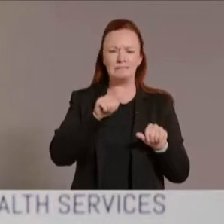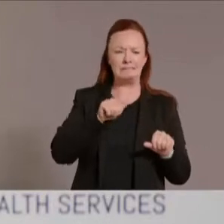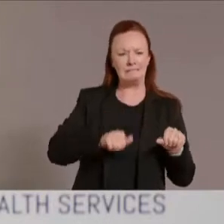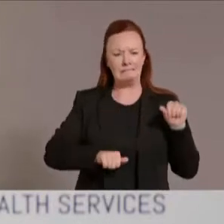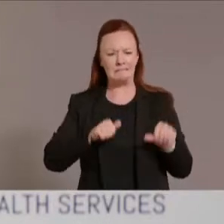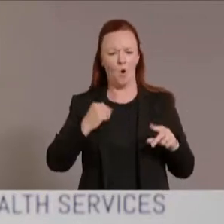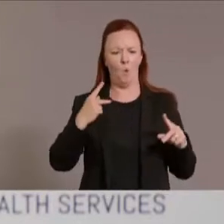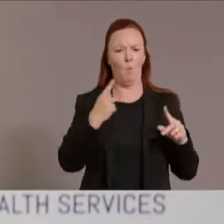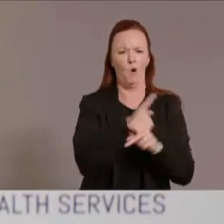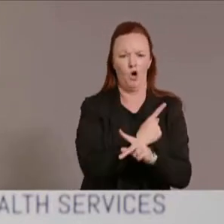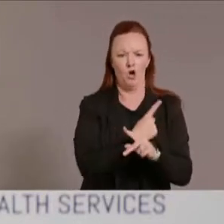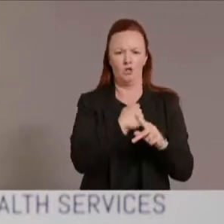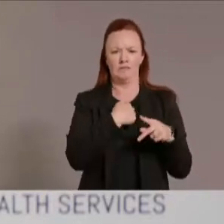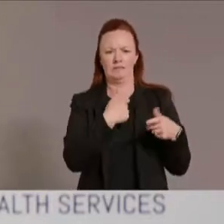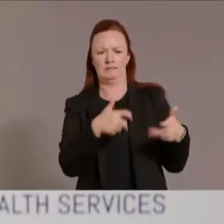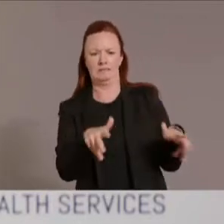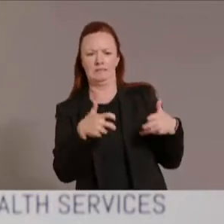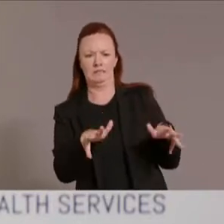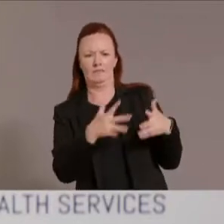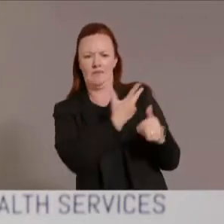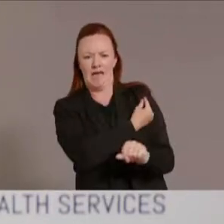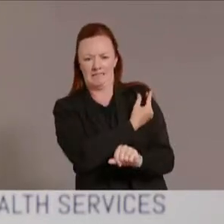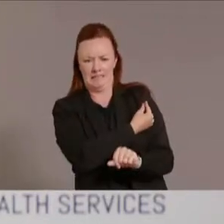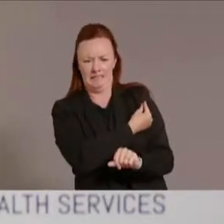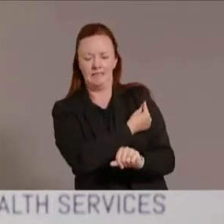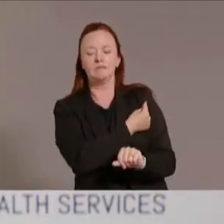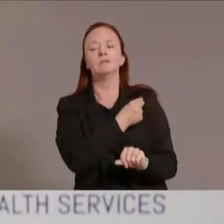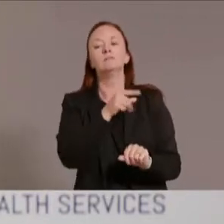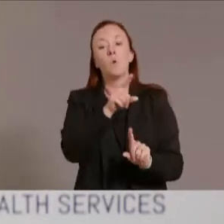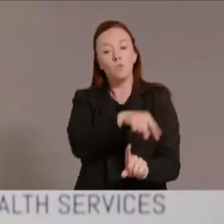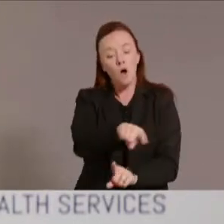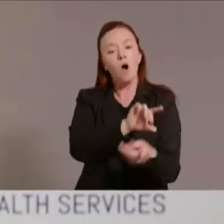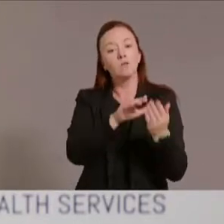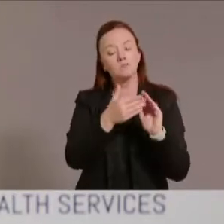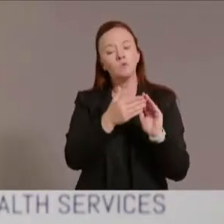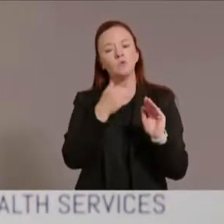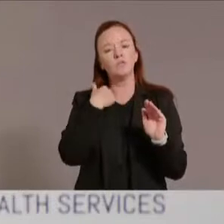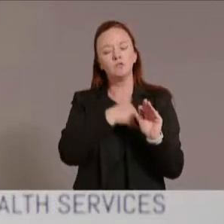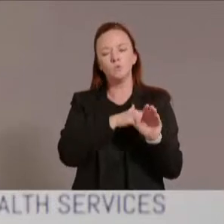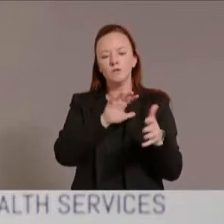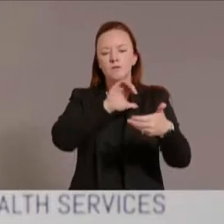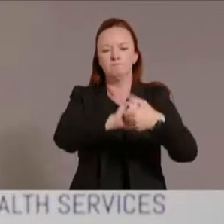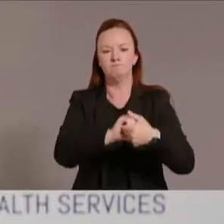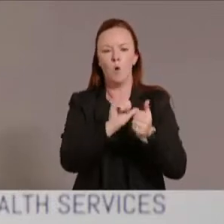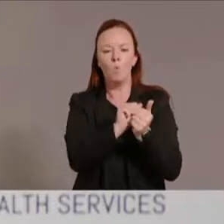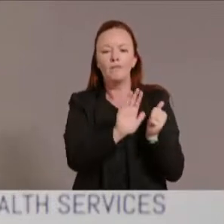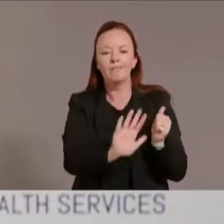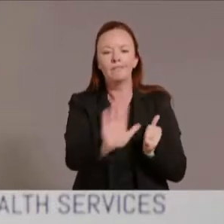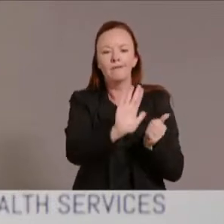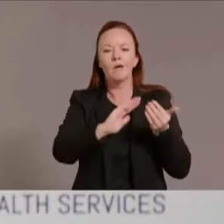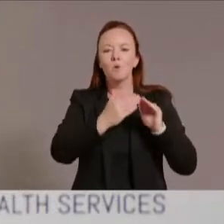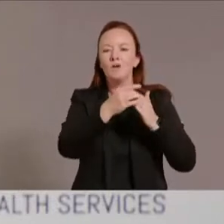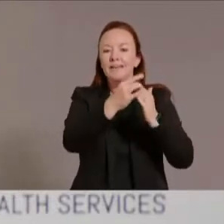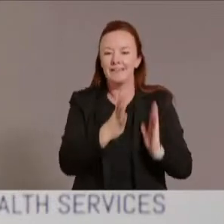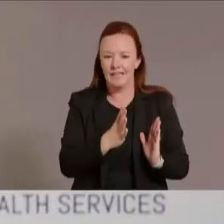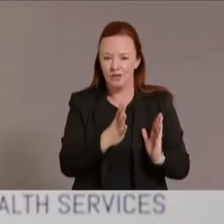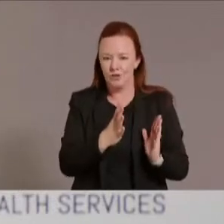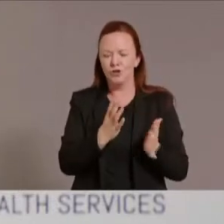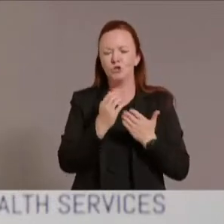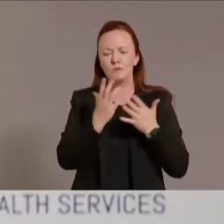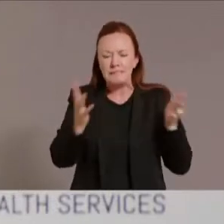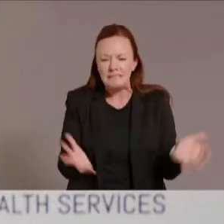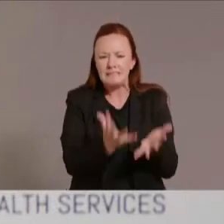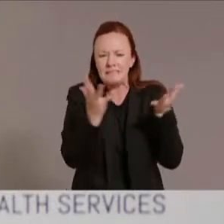increase, the communication and the encouraging of getting the vaccine, I don't know that they ever will